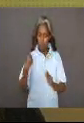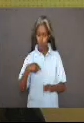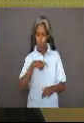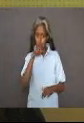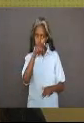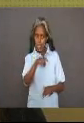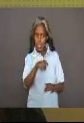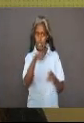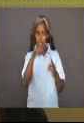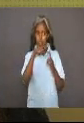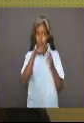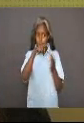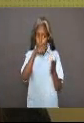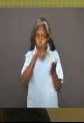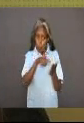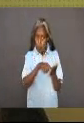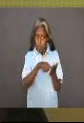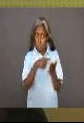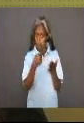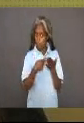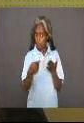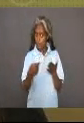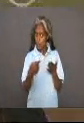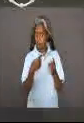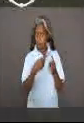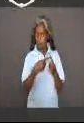to plot them onto our graph.